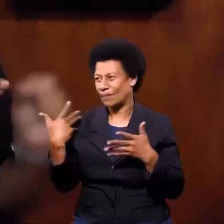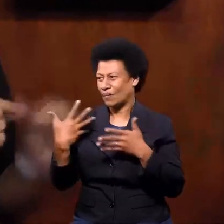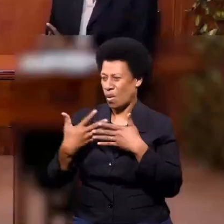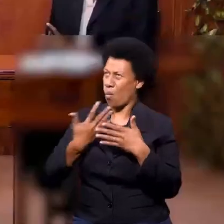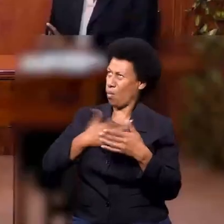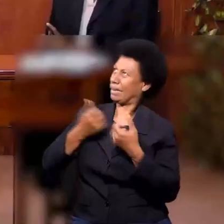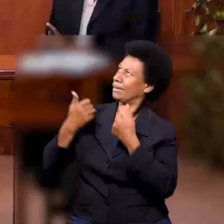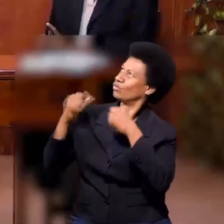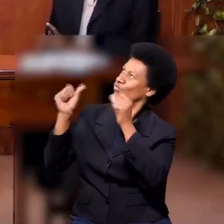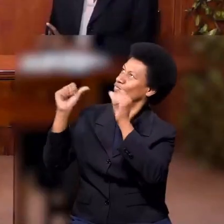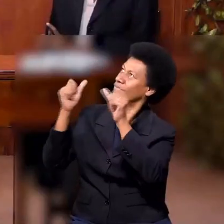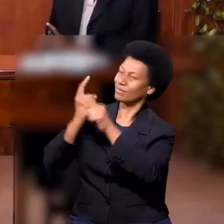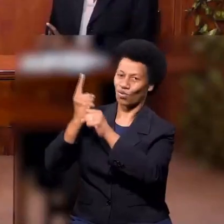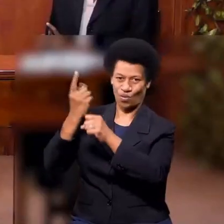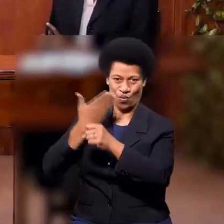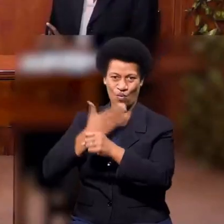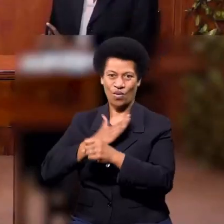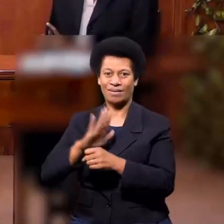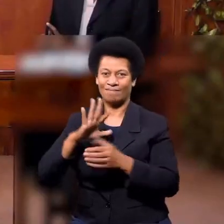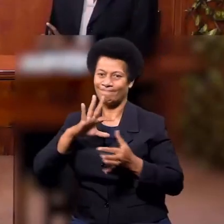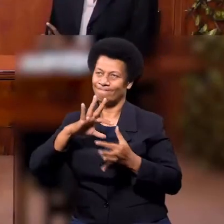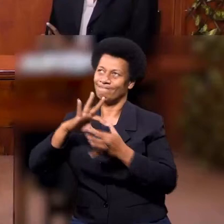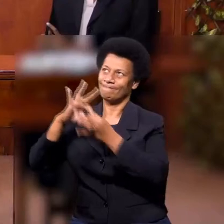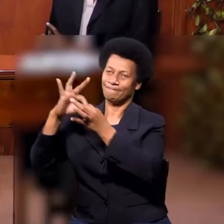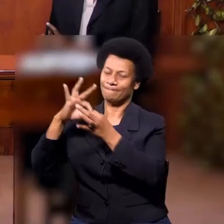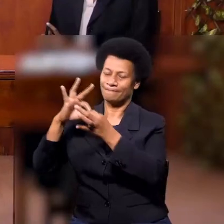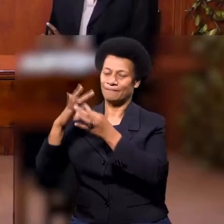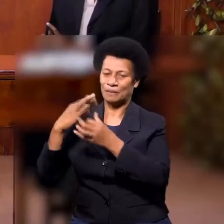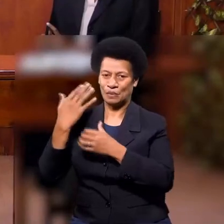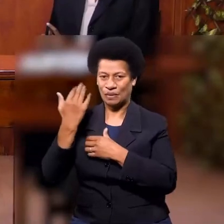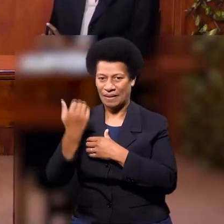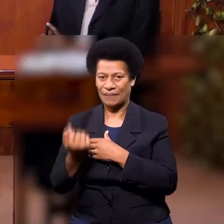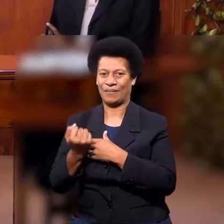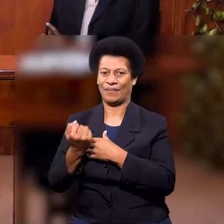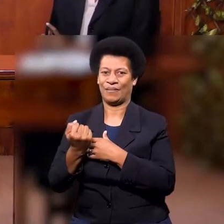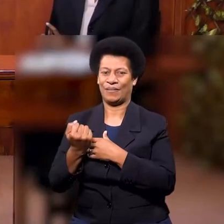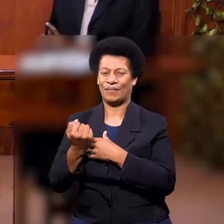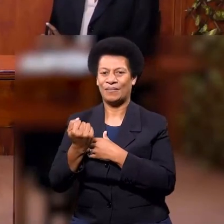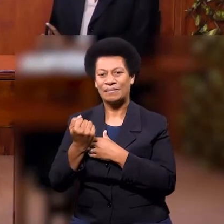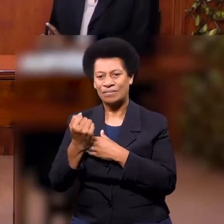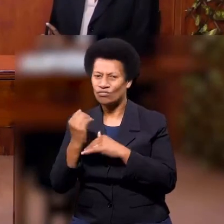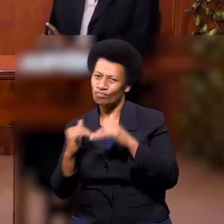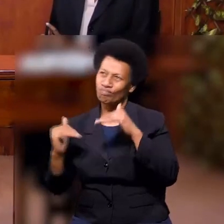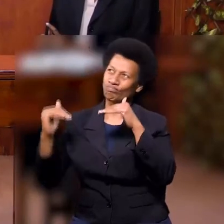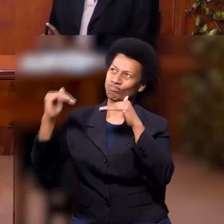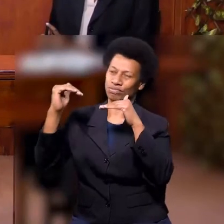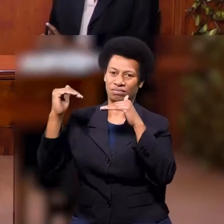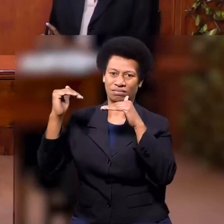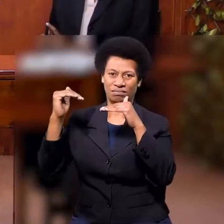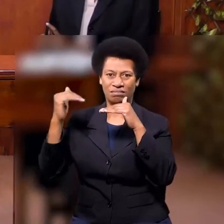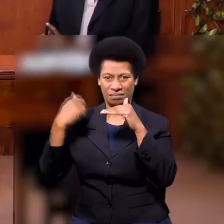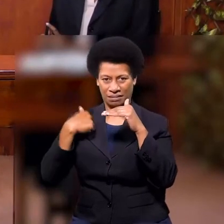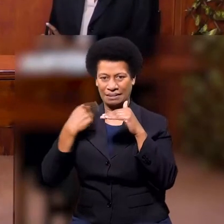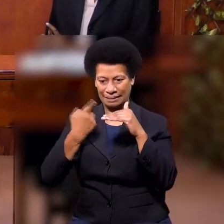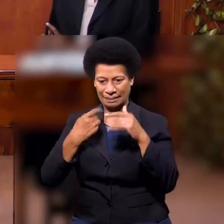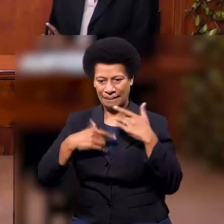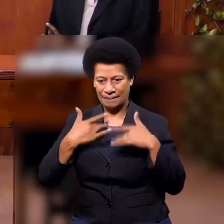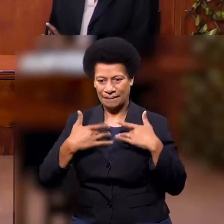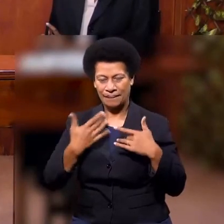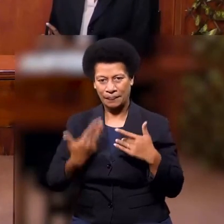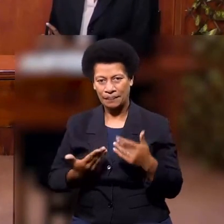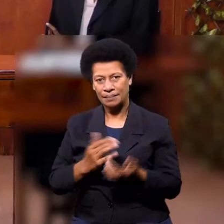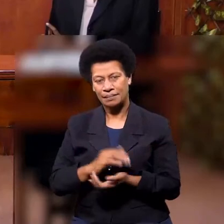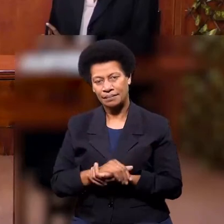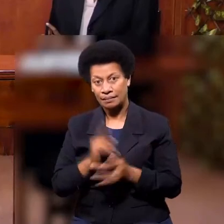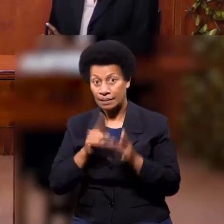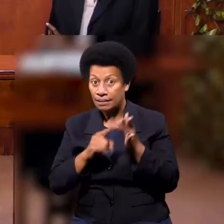my life to achieve what God needs me to have, you know, to get to. But Isaiah chapter 11 verse 2 says